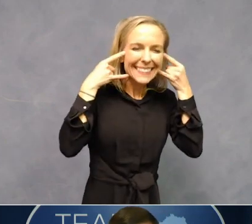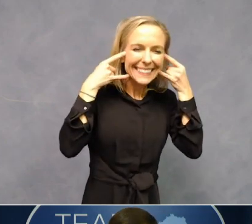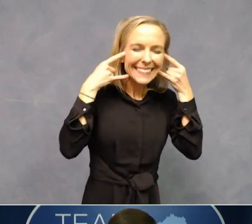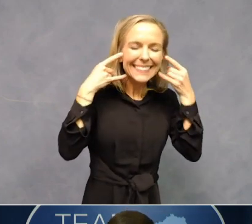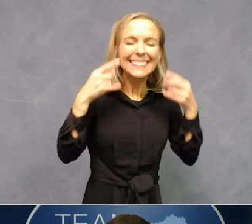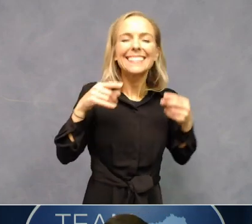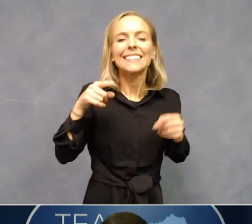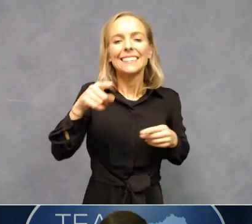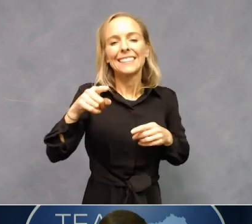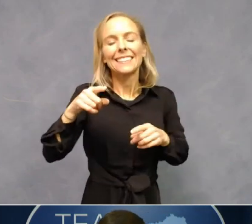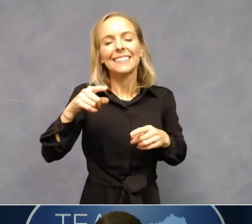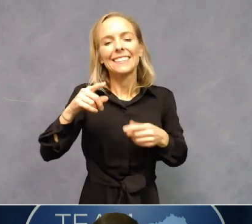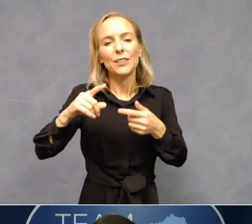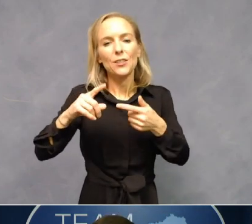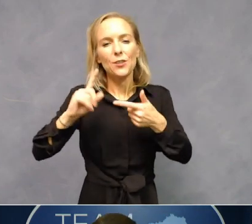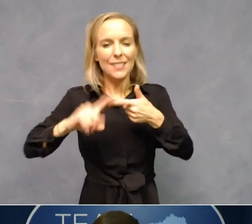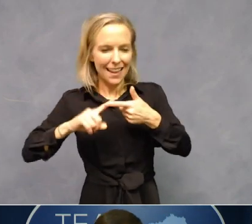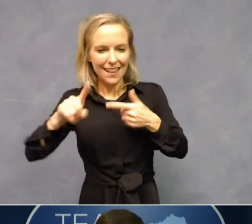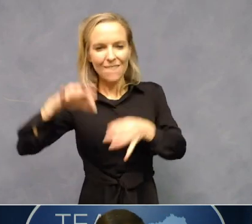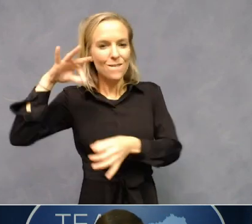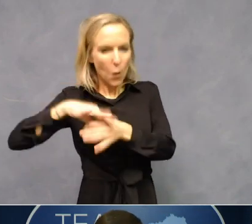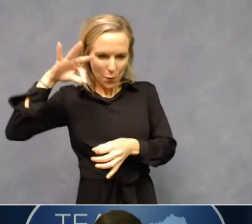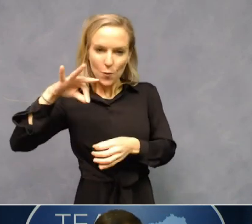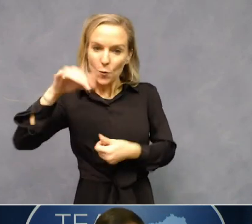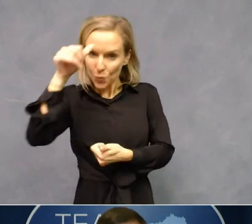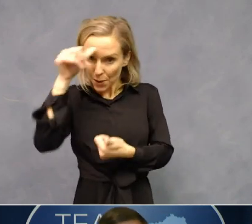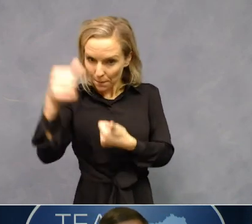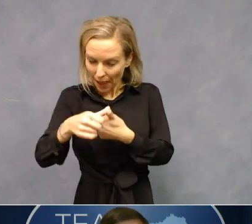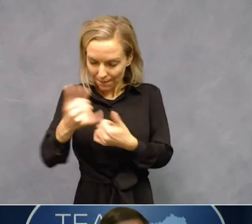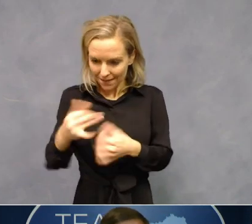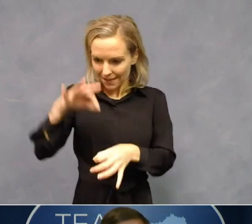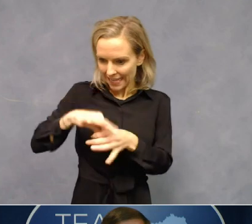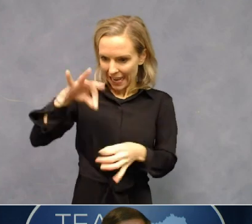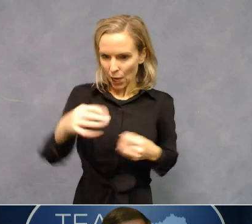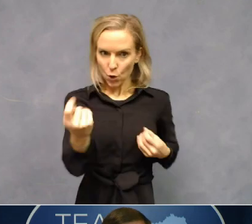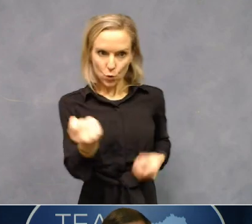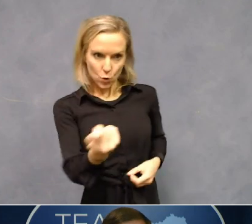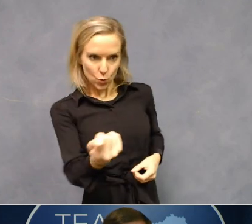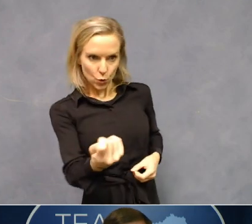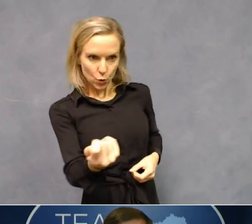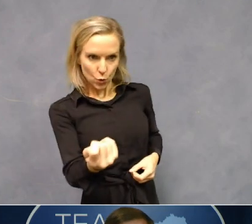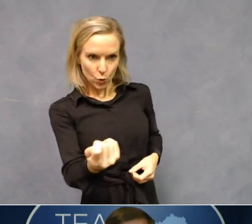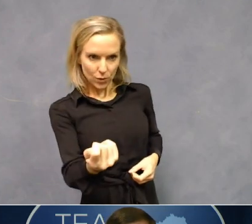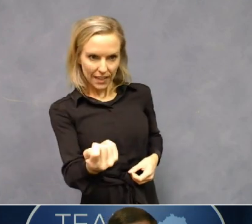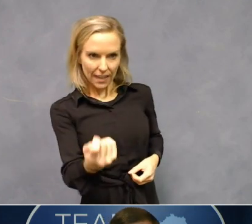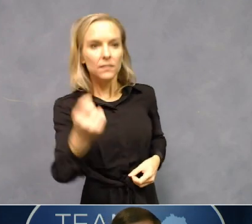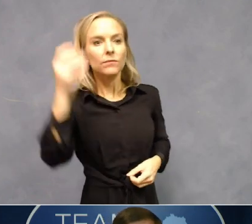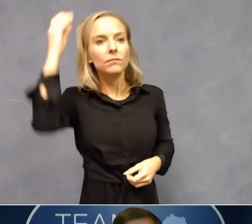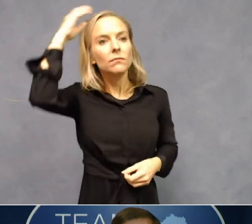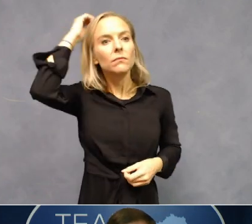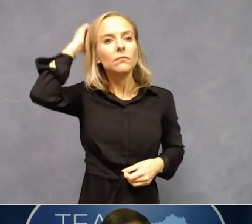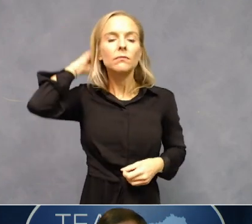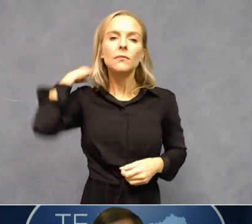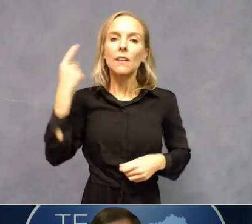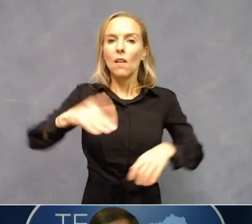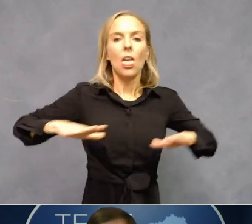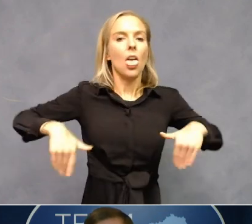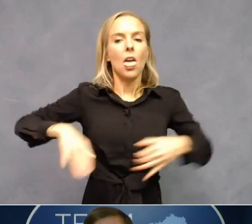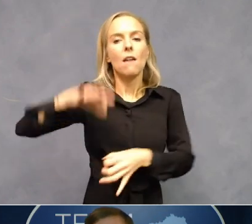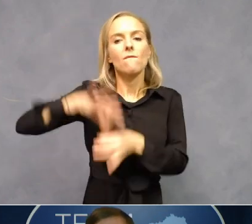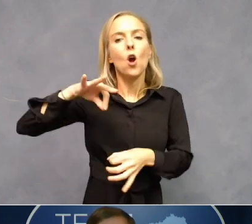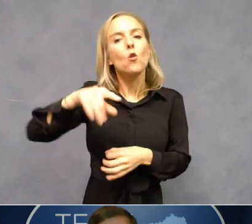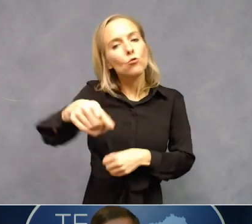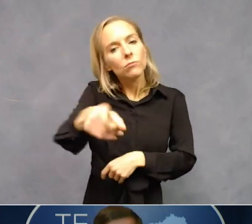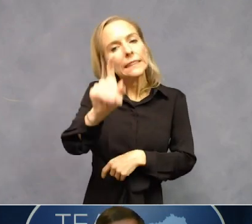voting. Remember, the election is Tuesday, and if you have not voted, we need you to